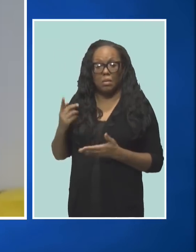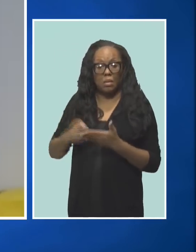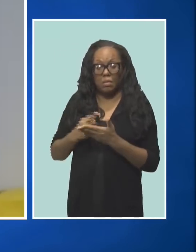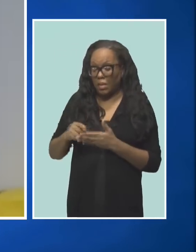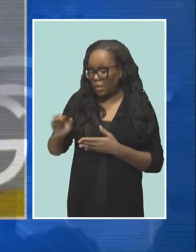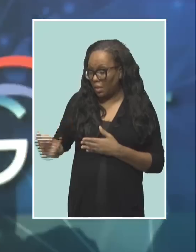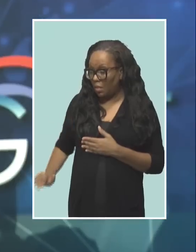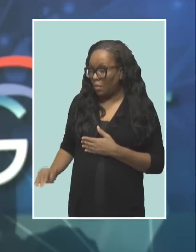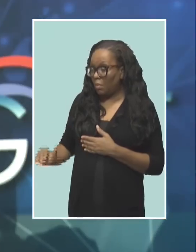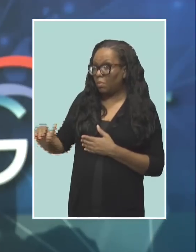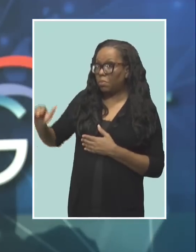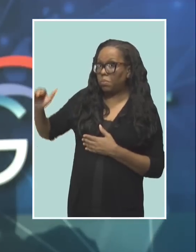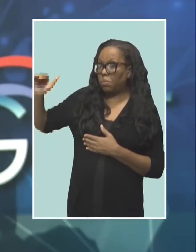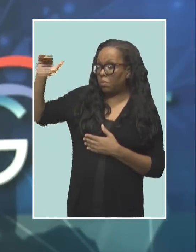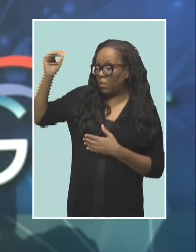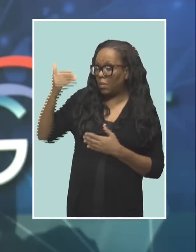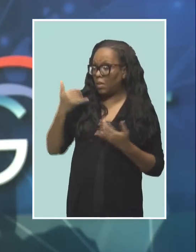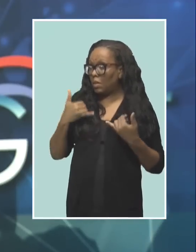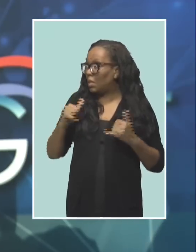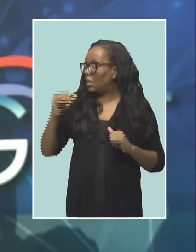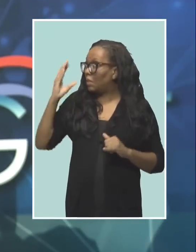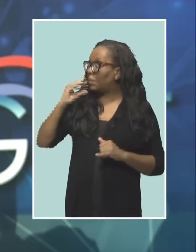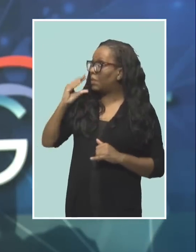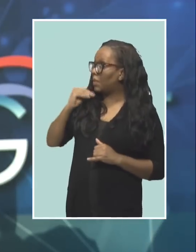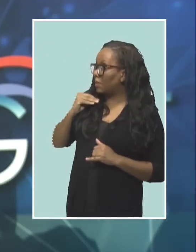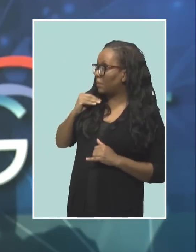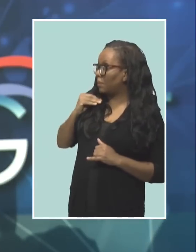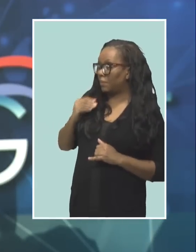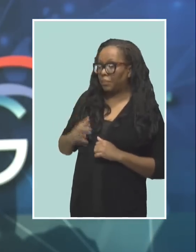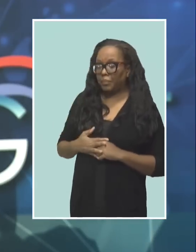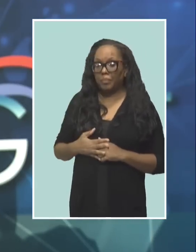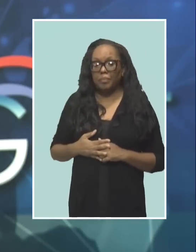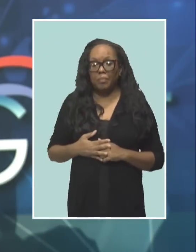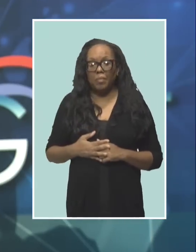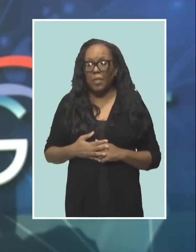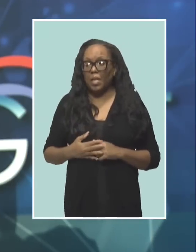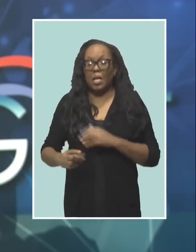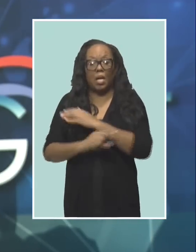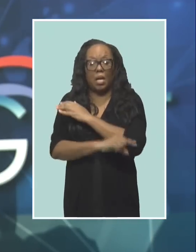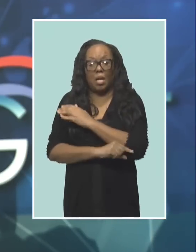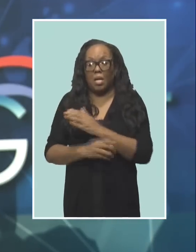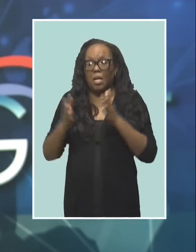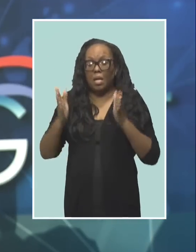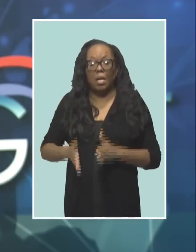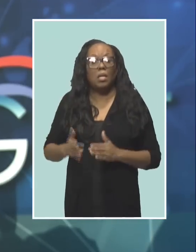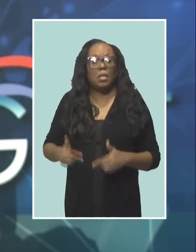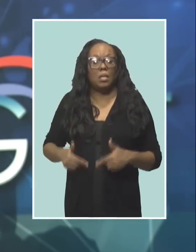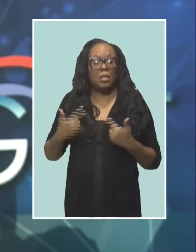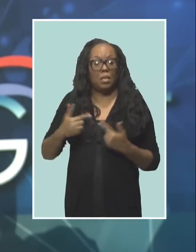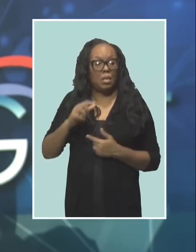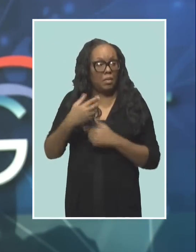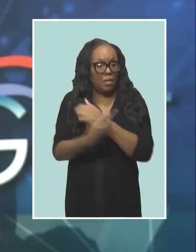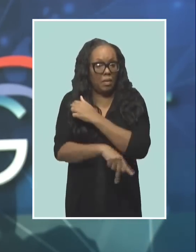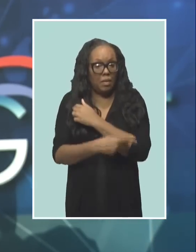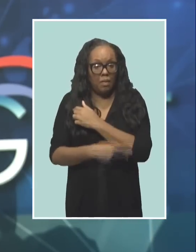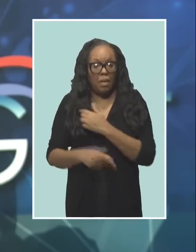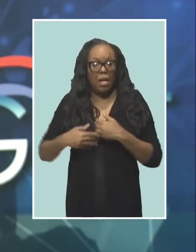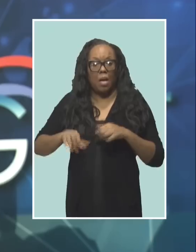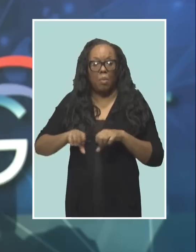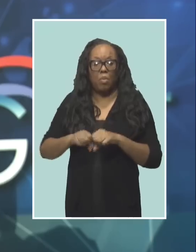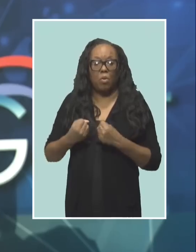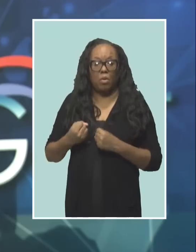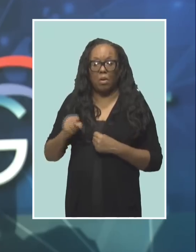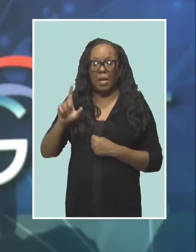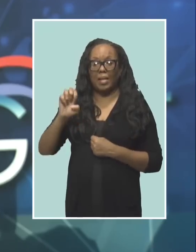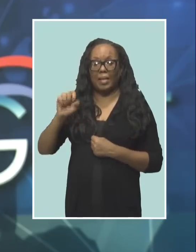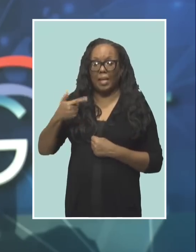it. A Guyanese national residing in St. Philip is tonight recovering with a broken right leg after falling